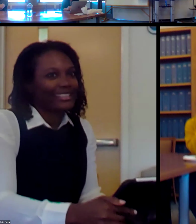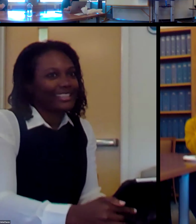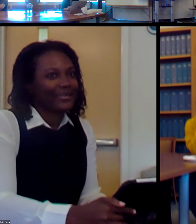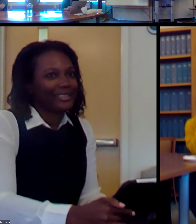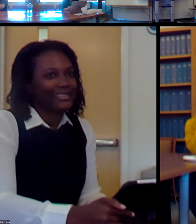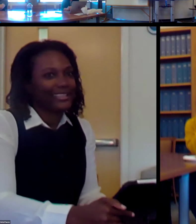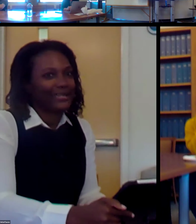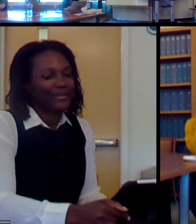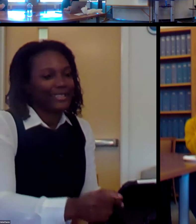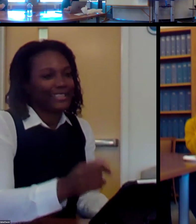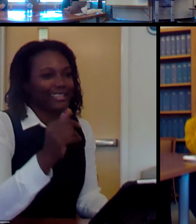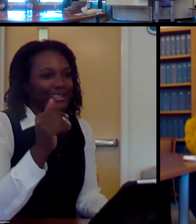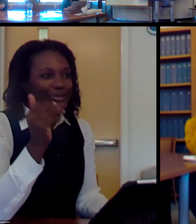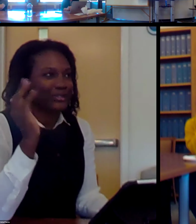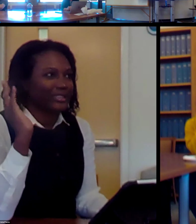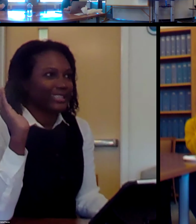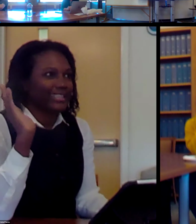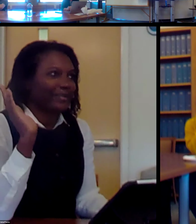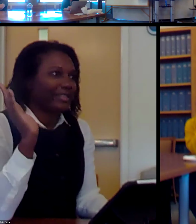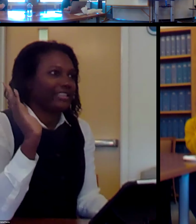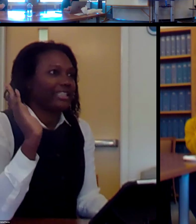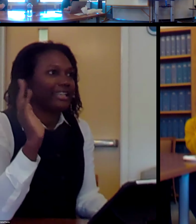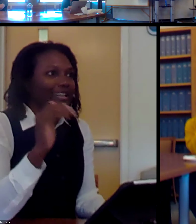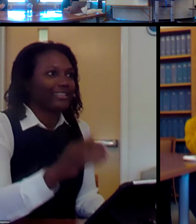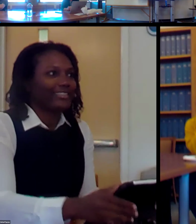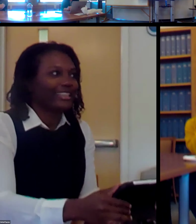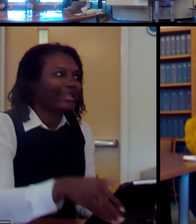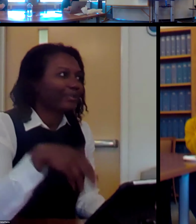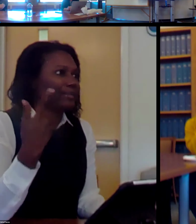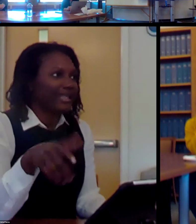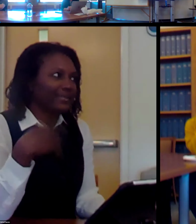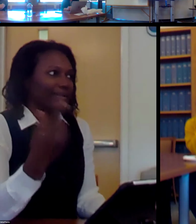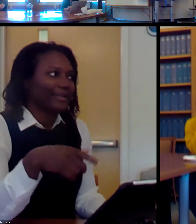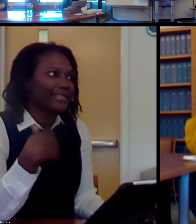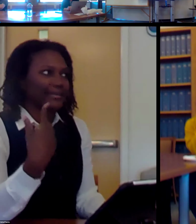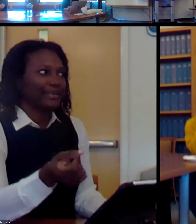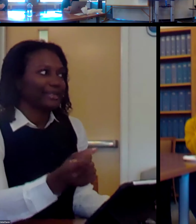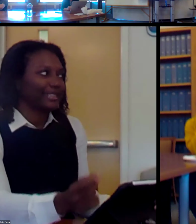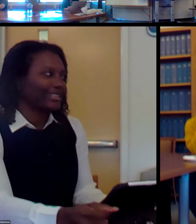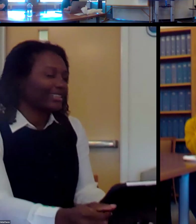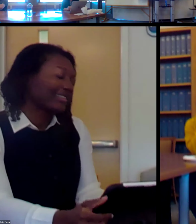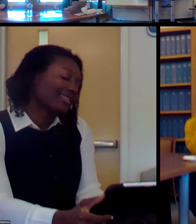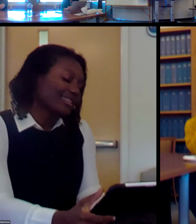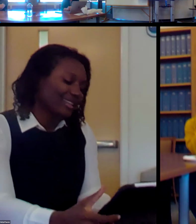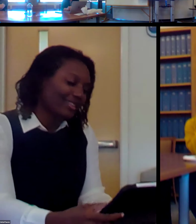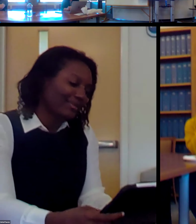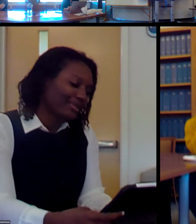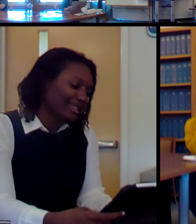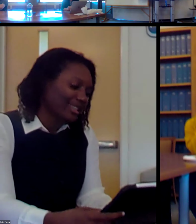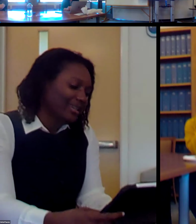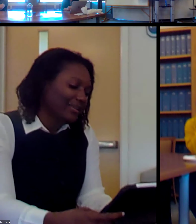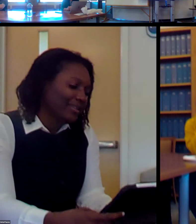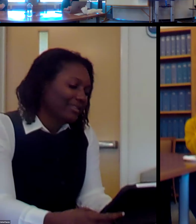that like, I mean, and basically the culture that's like been created around like publication.